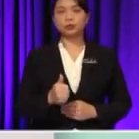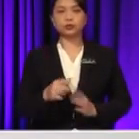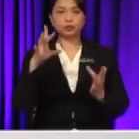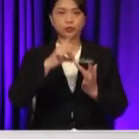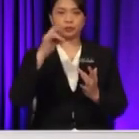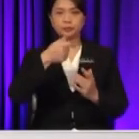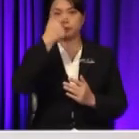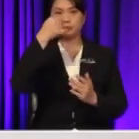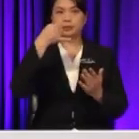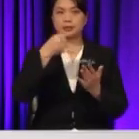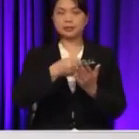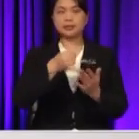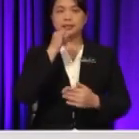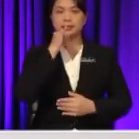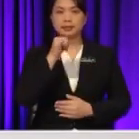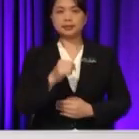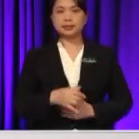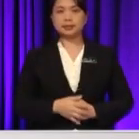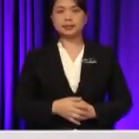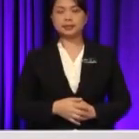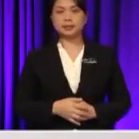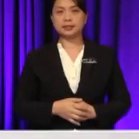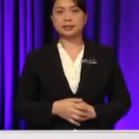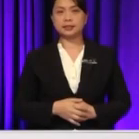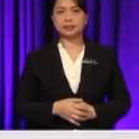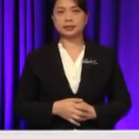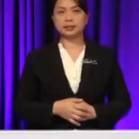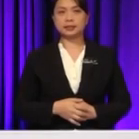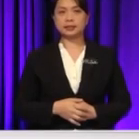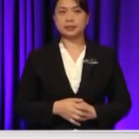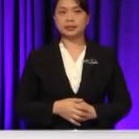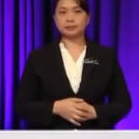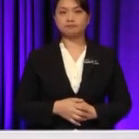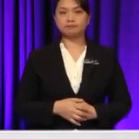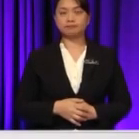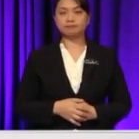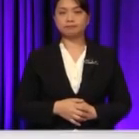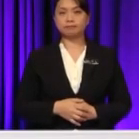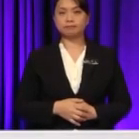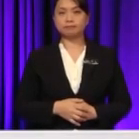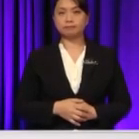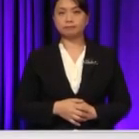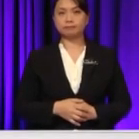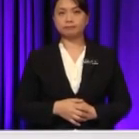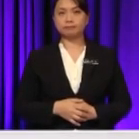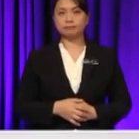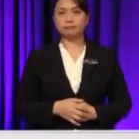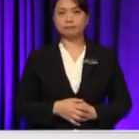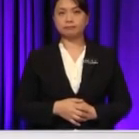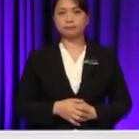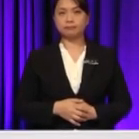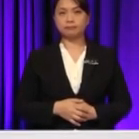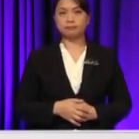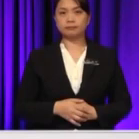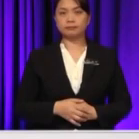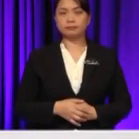is. Can you take it a little bit back? I cannot see. Or maybe lift it higher so we can see below. Yeah, lift it higher. Yes. Just put it up high.